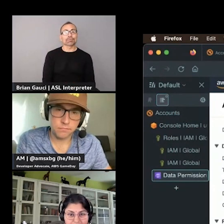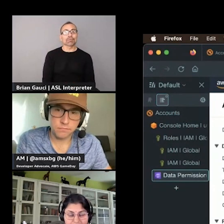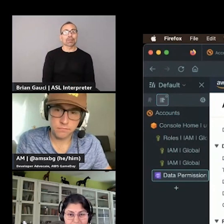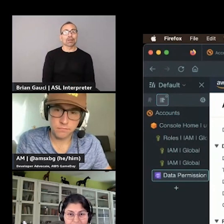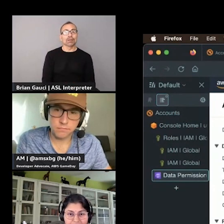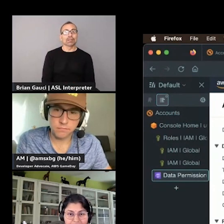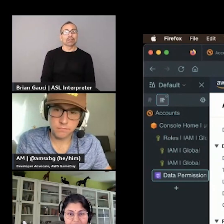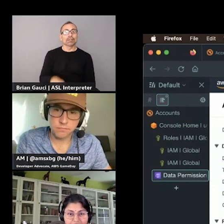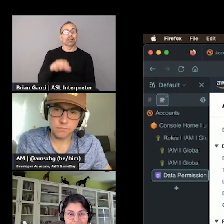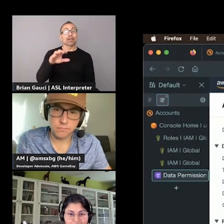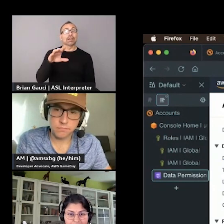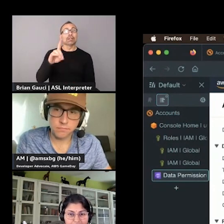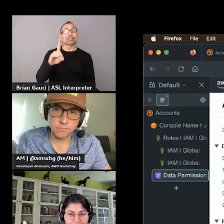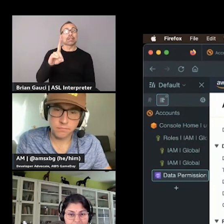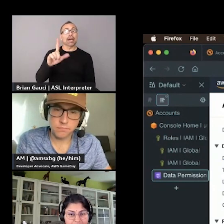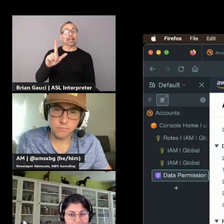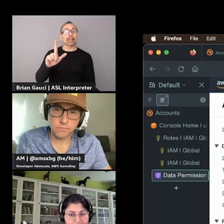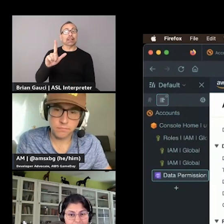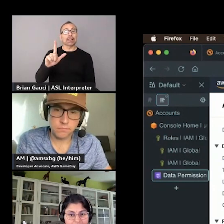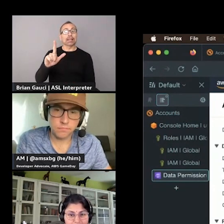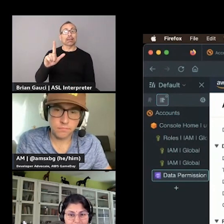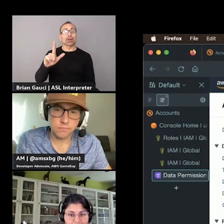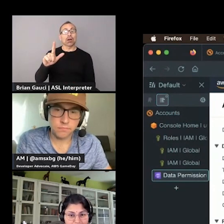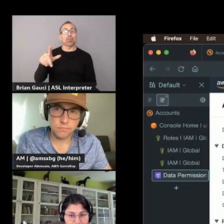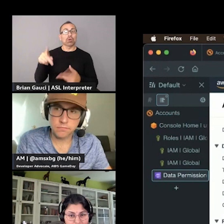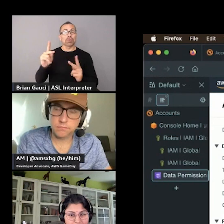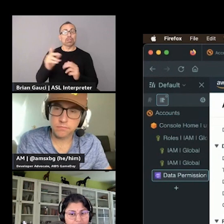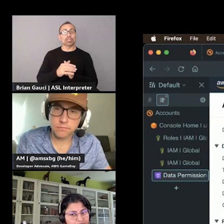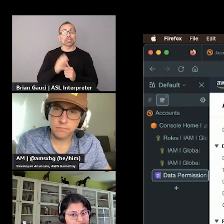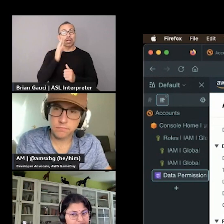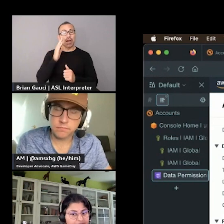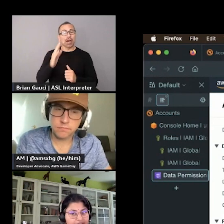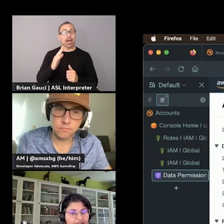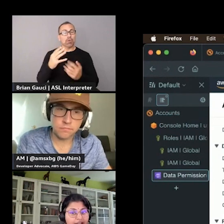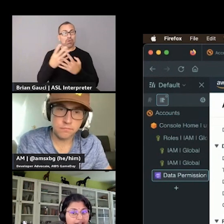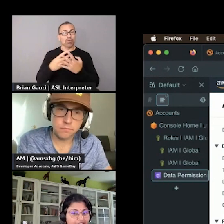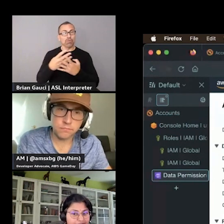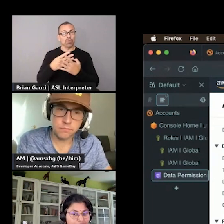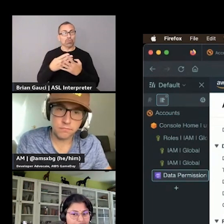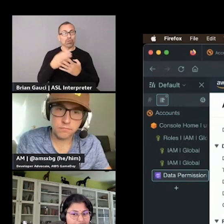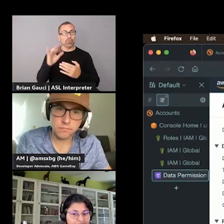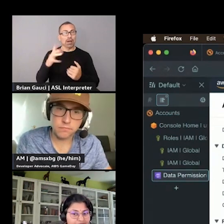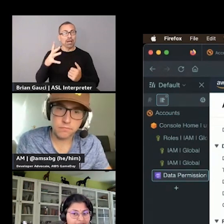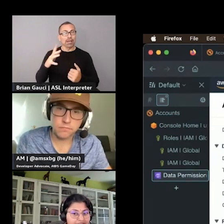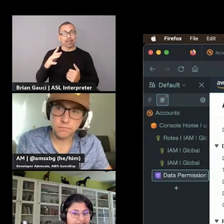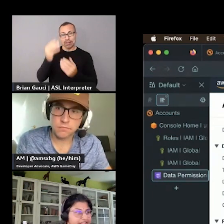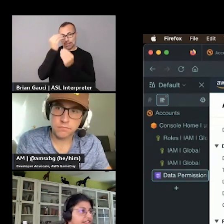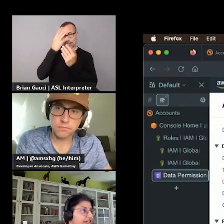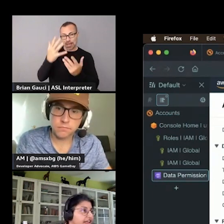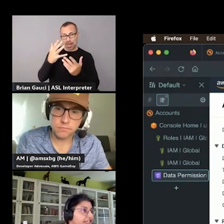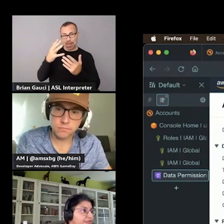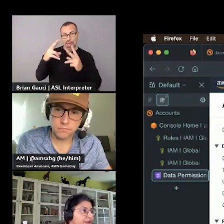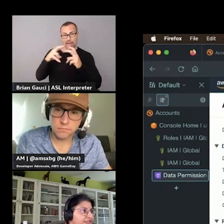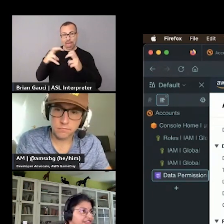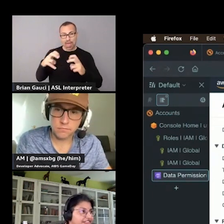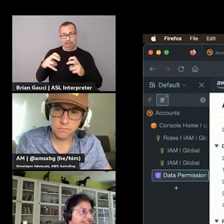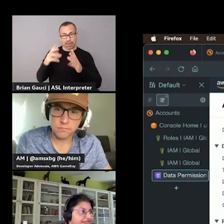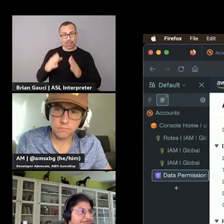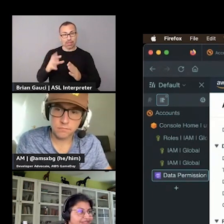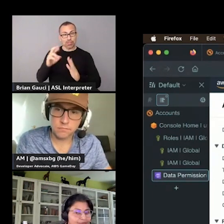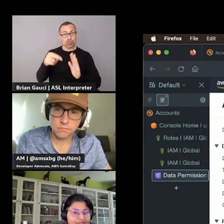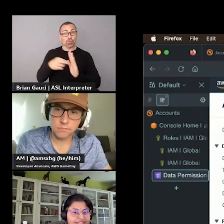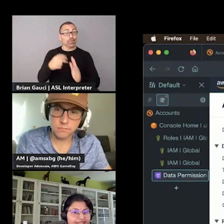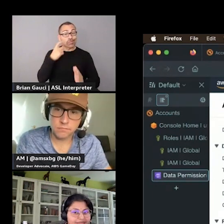permissions. I'll filter by the data analyst role. Now you see that I have not given data engineer any permissions